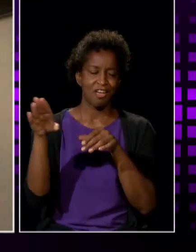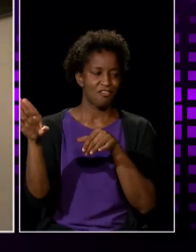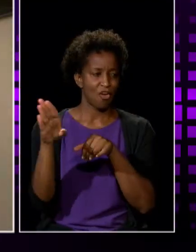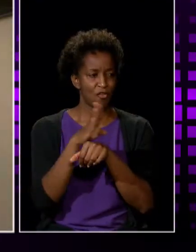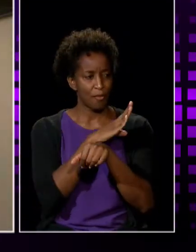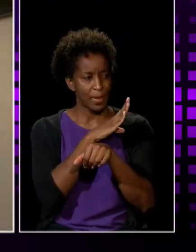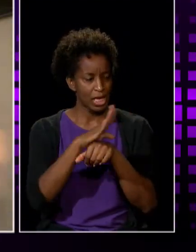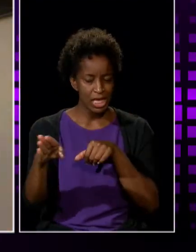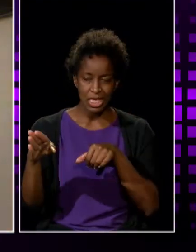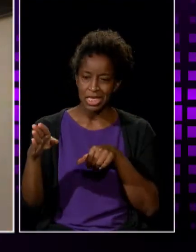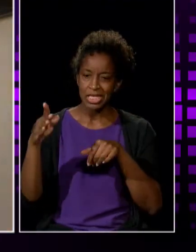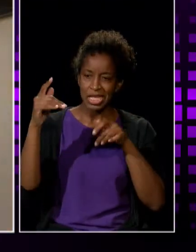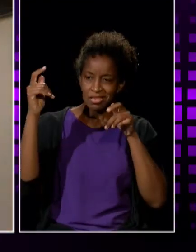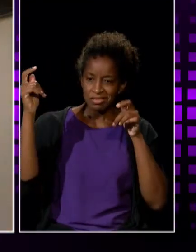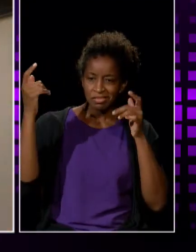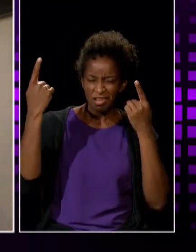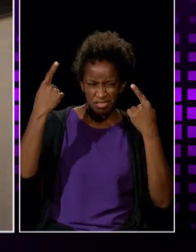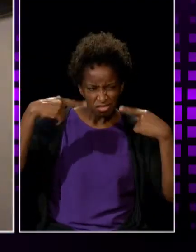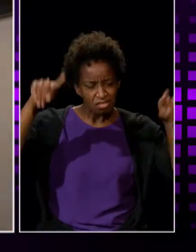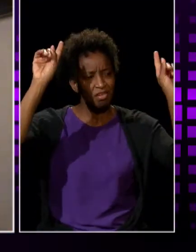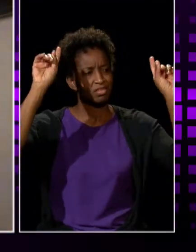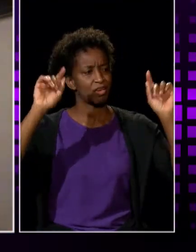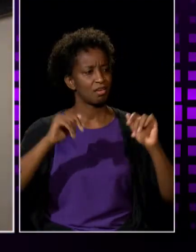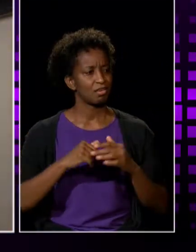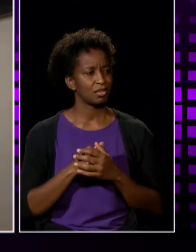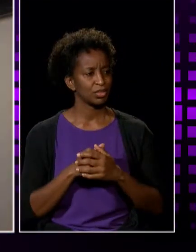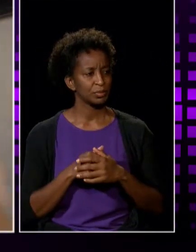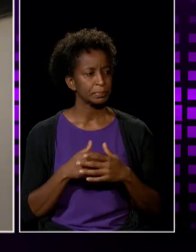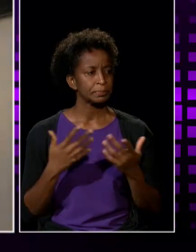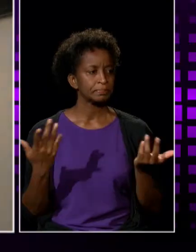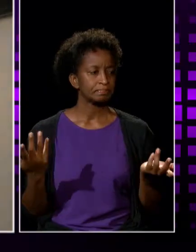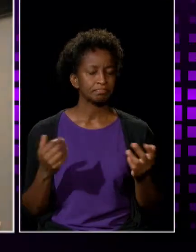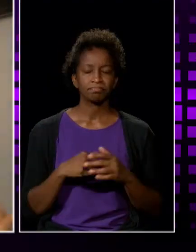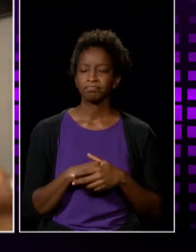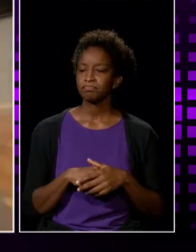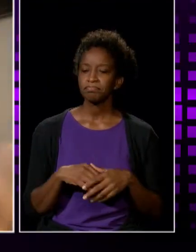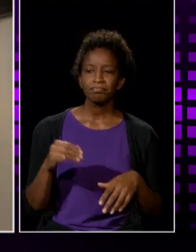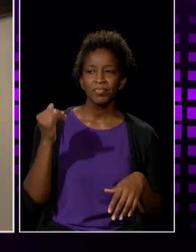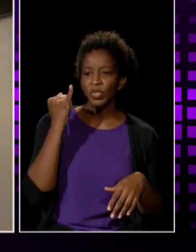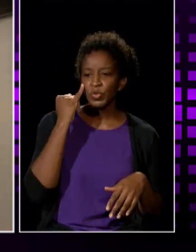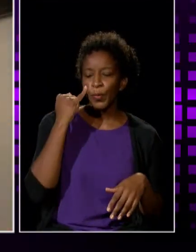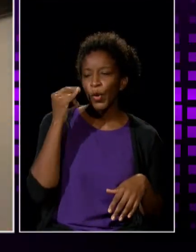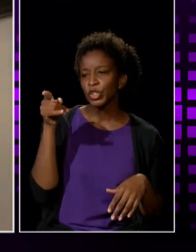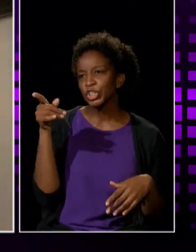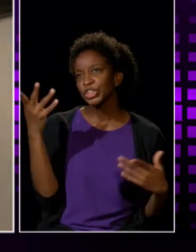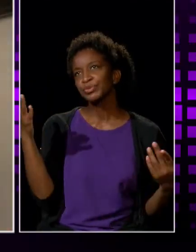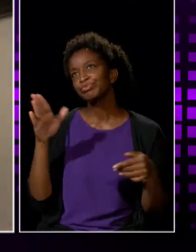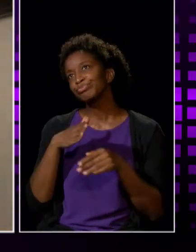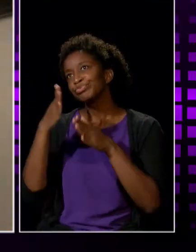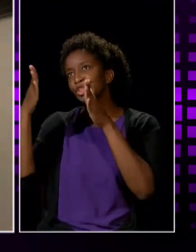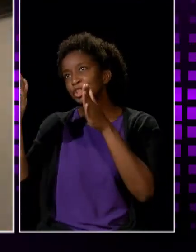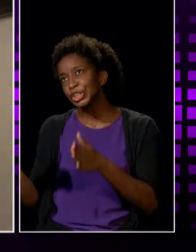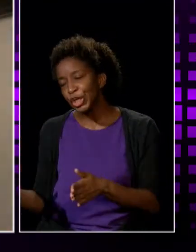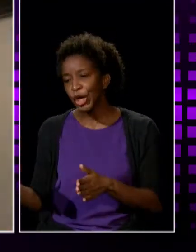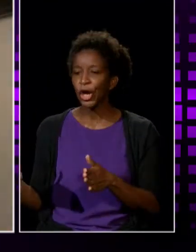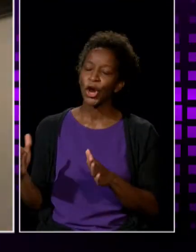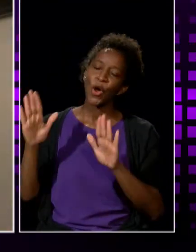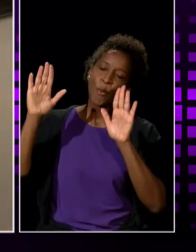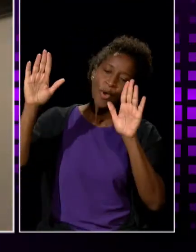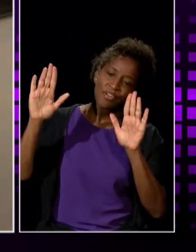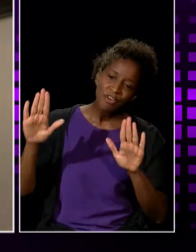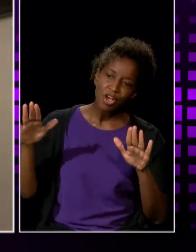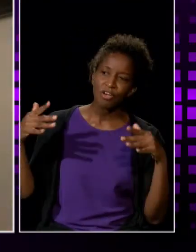just a footballer or a cricketer, one thing she was the greatest at. If she was just the greatest cricketer ever or the greatest footballer